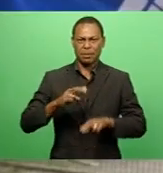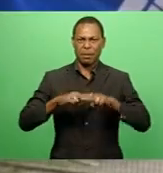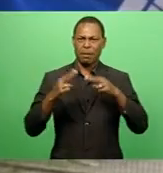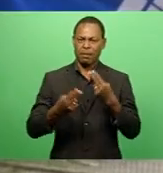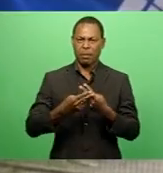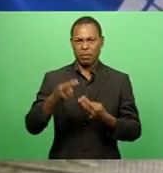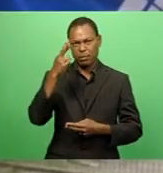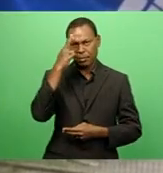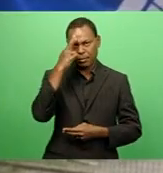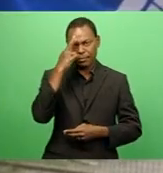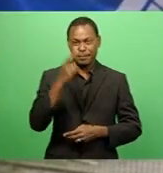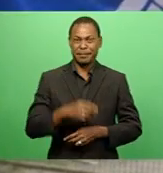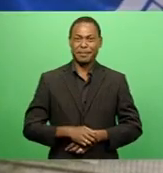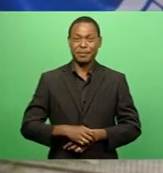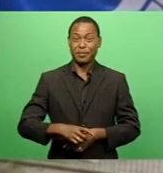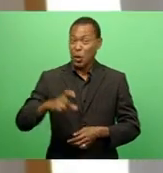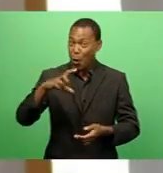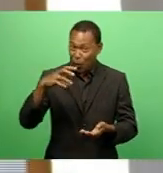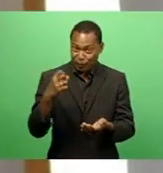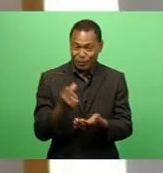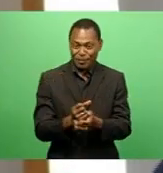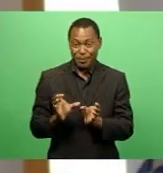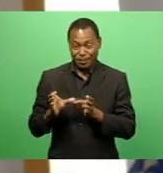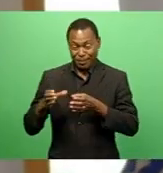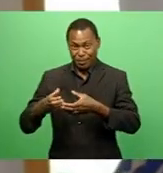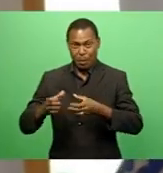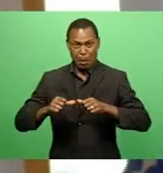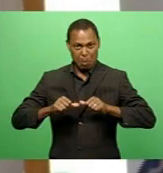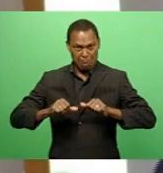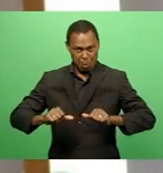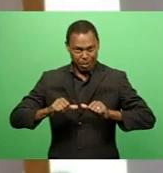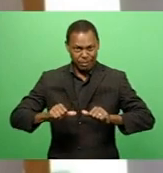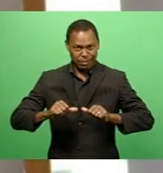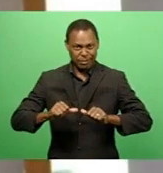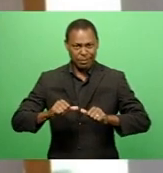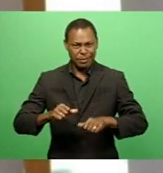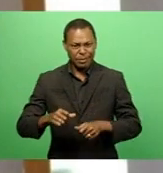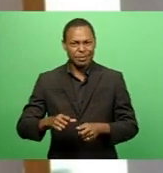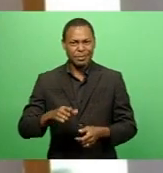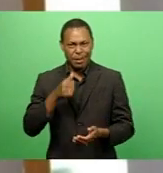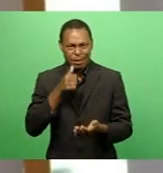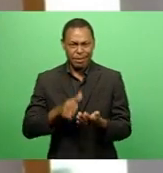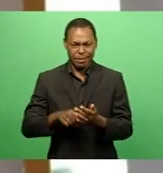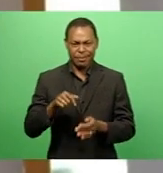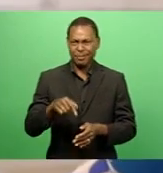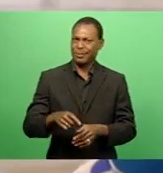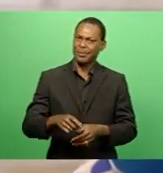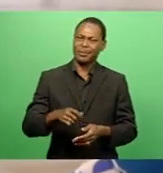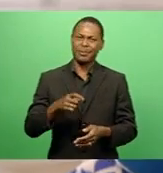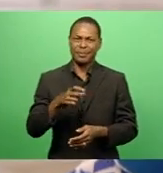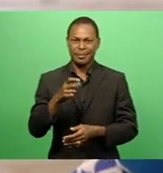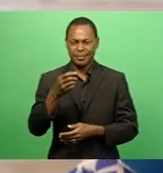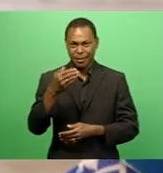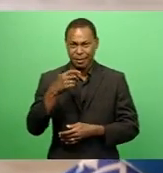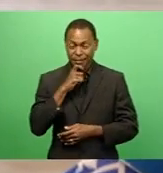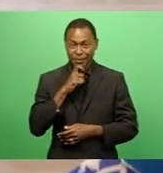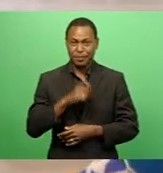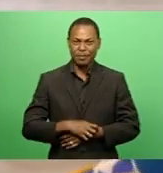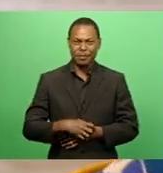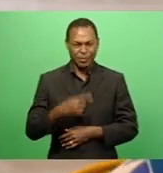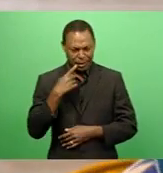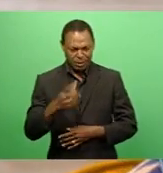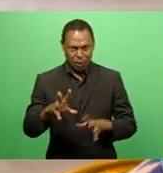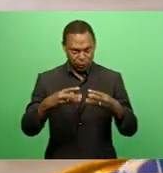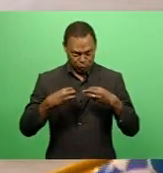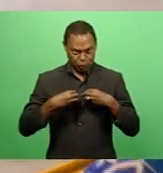reasons. This has been confirmed by Party President Ratu Epenisa Thakumbau in a statement this afternoon. Ratu Epenisa says he's received a formal